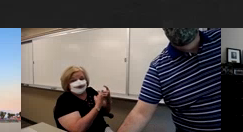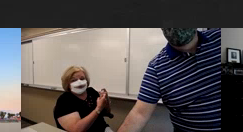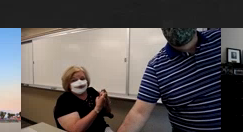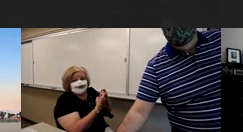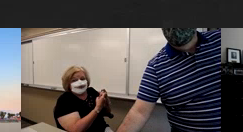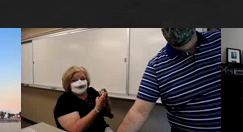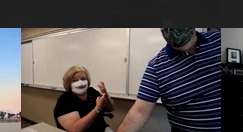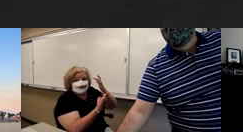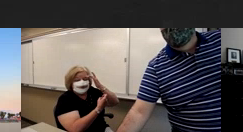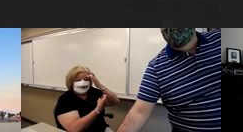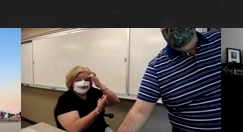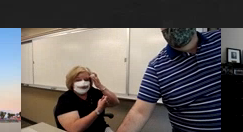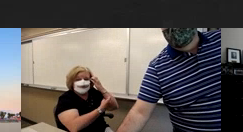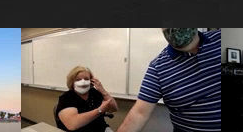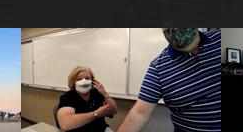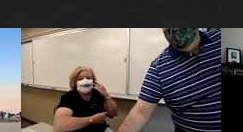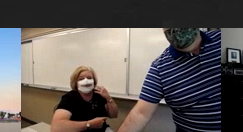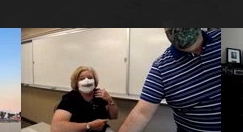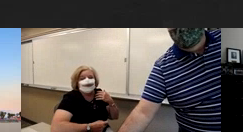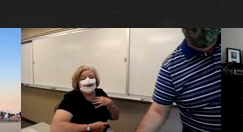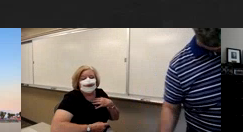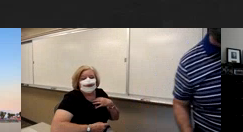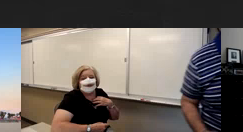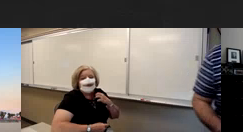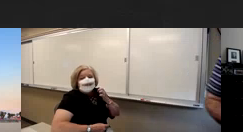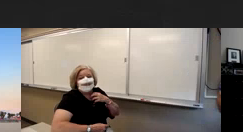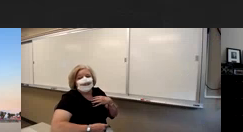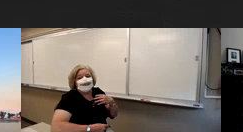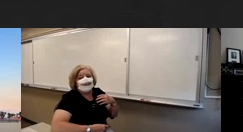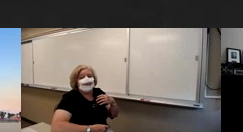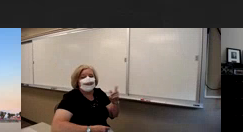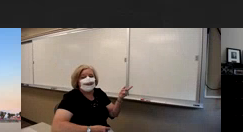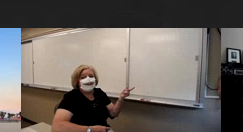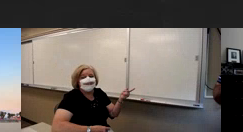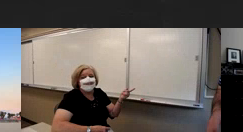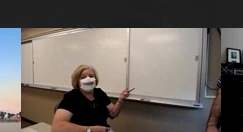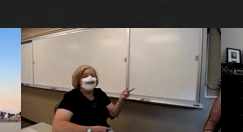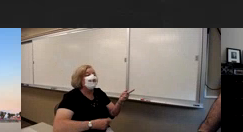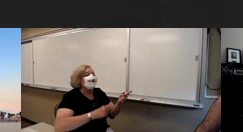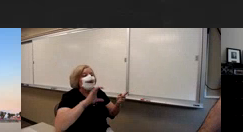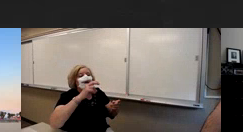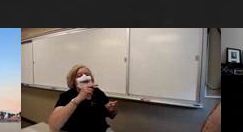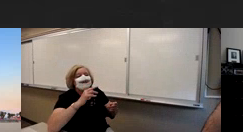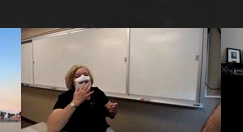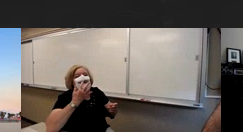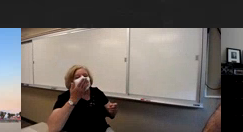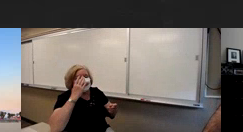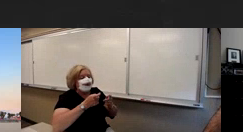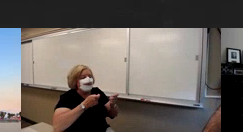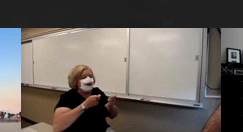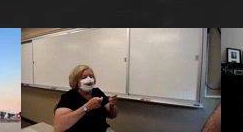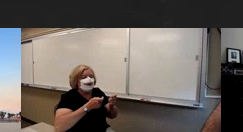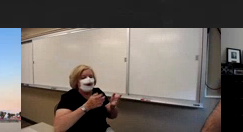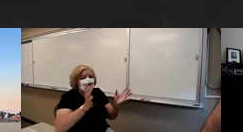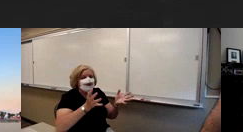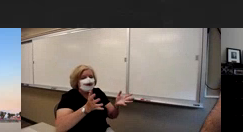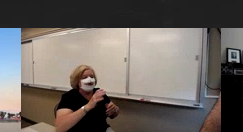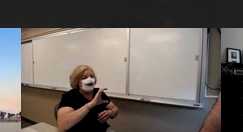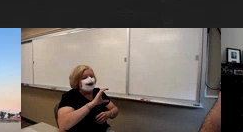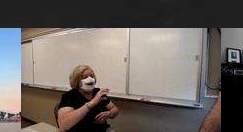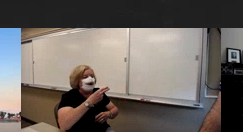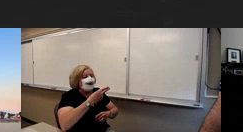Lisa, do I have anybody asking? I know Christy, thank you for monitoring the conversations. Yeah, Christy's doing a good